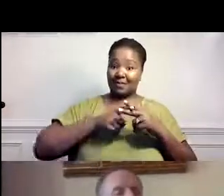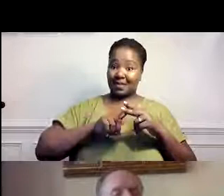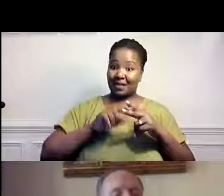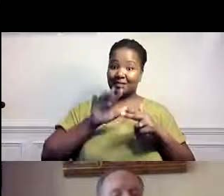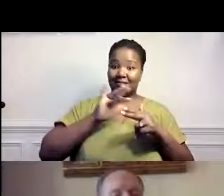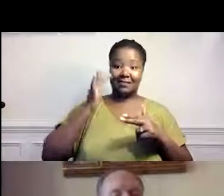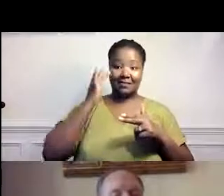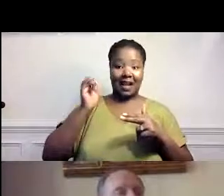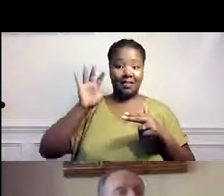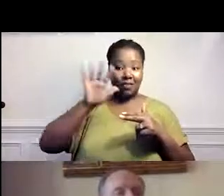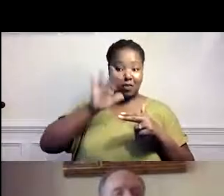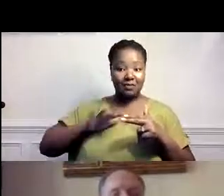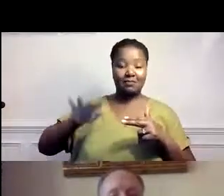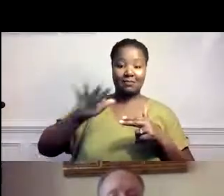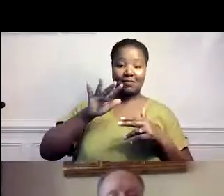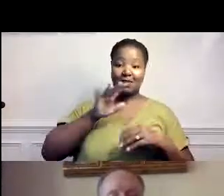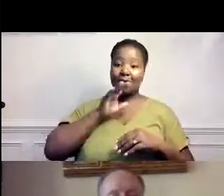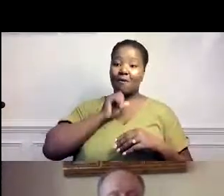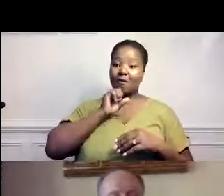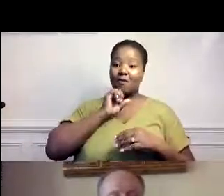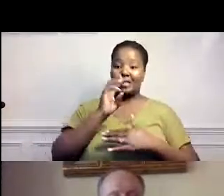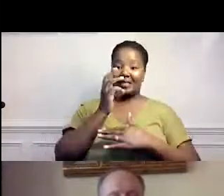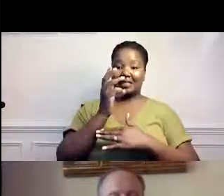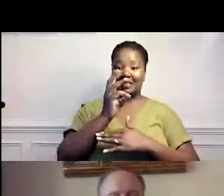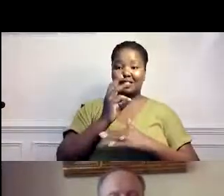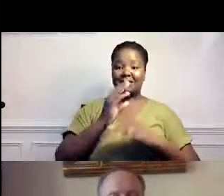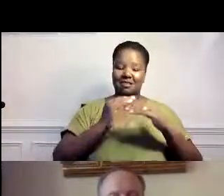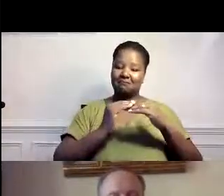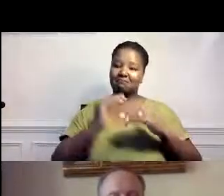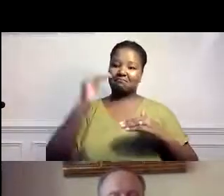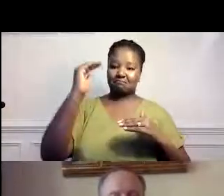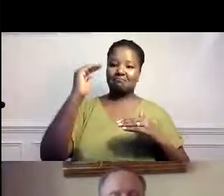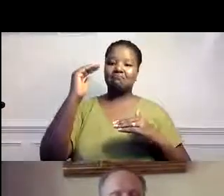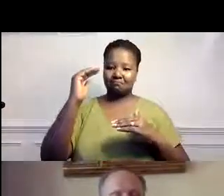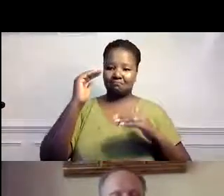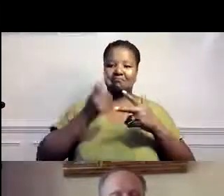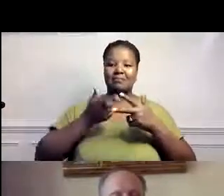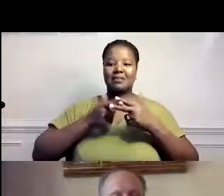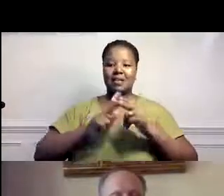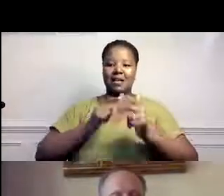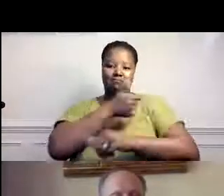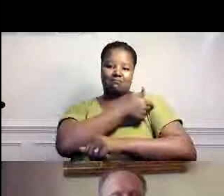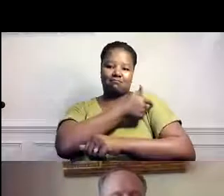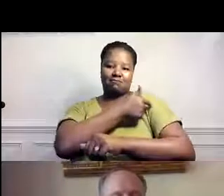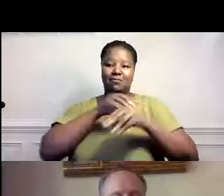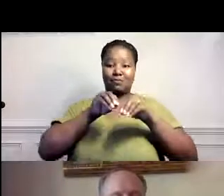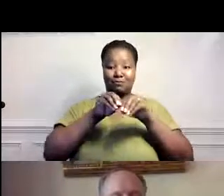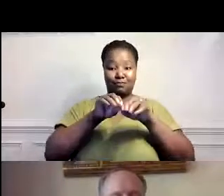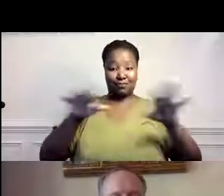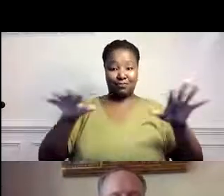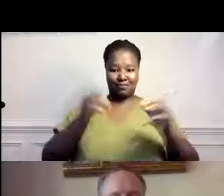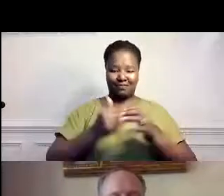older will be eligible for the vaccine. Next slide, please.